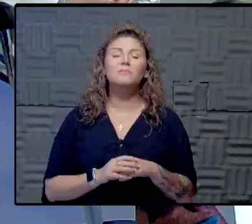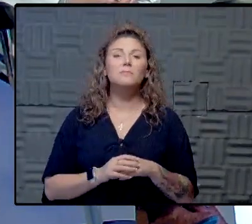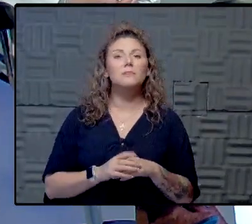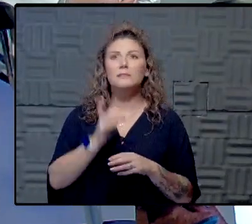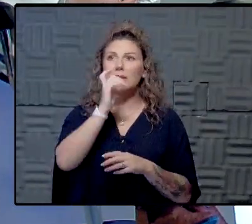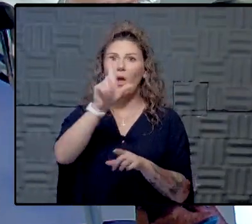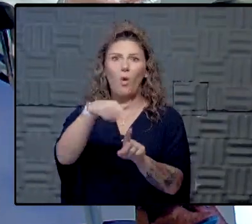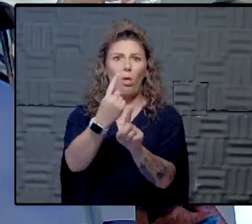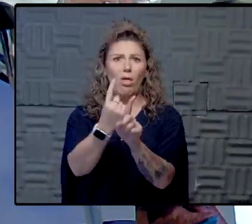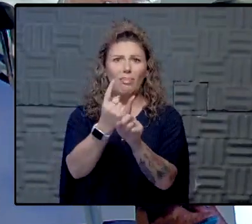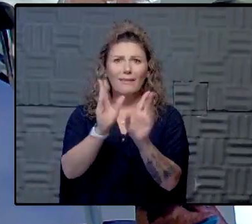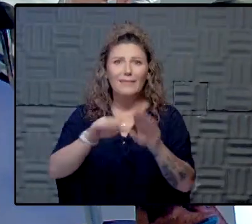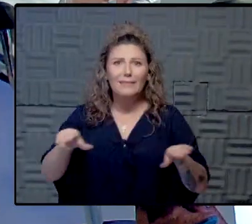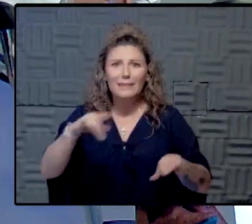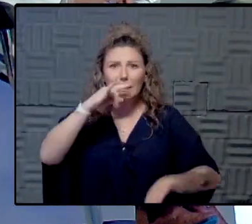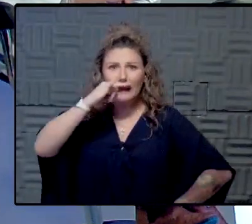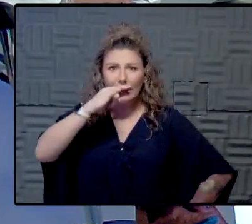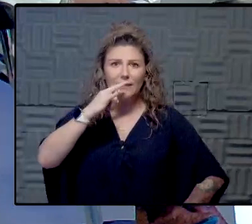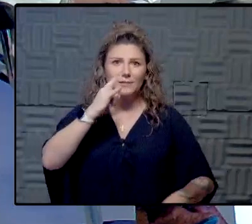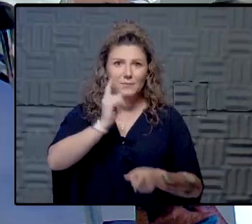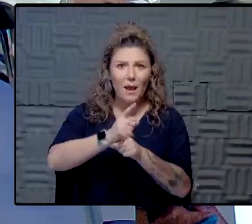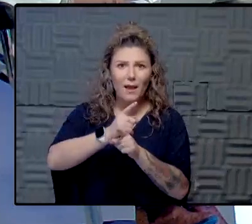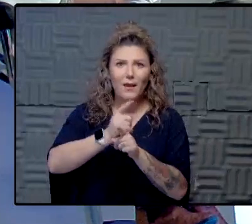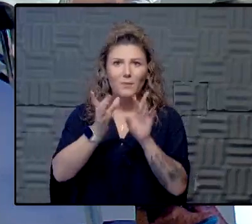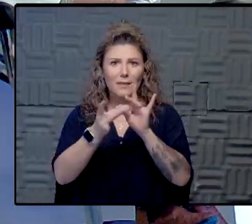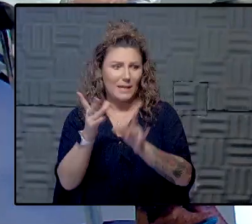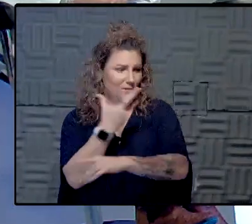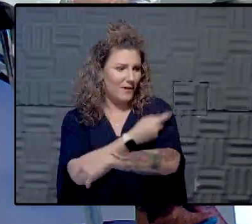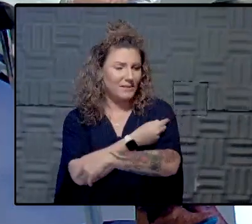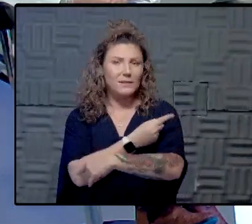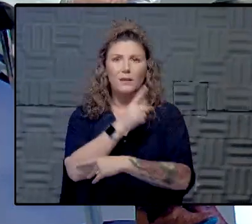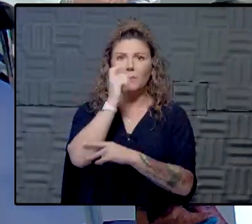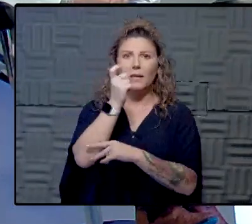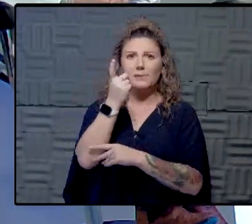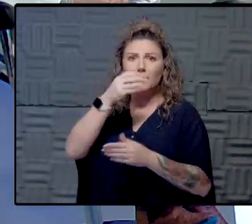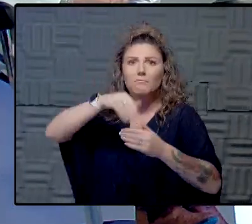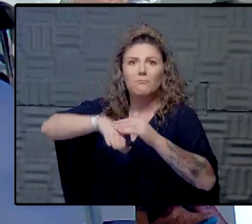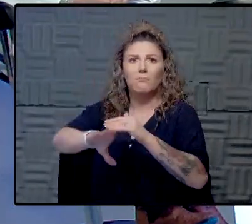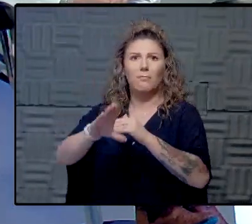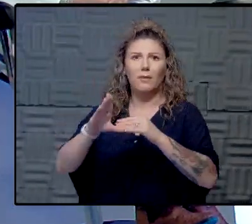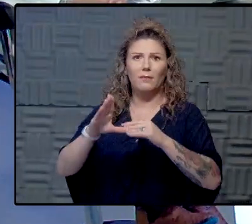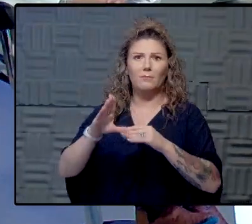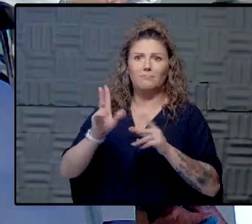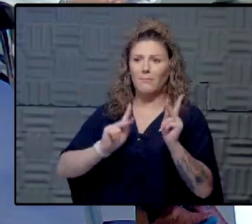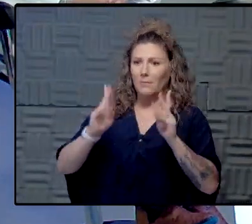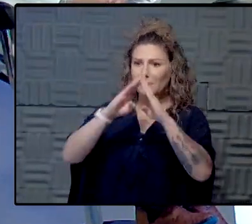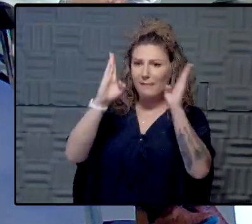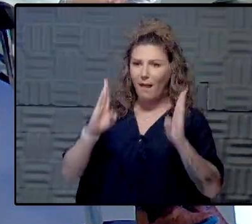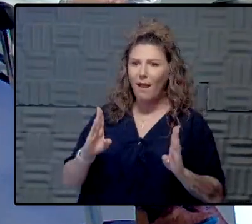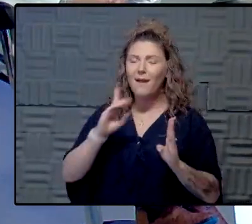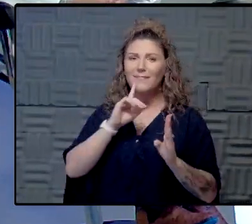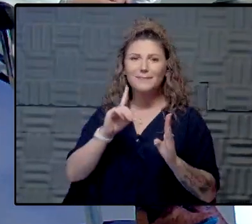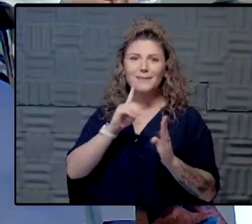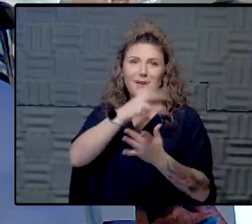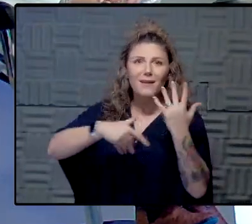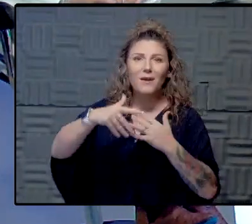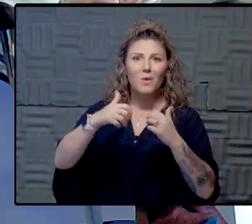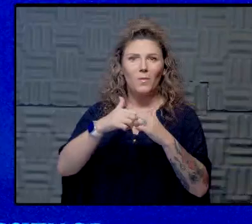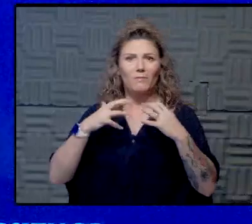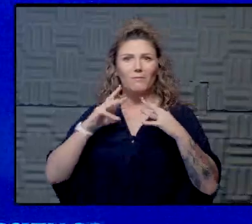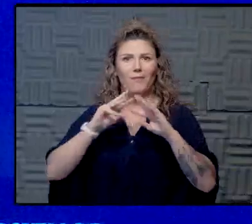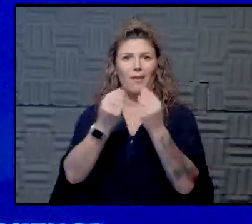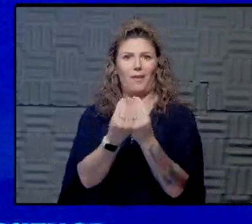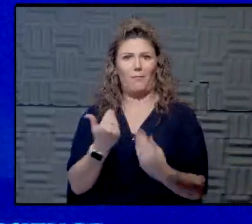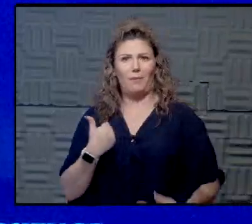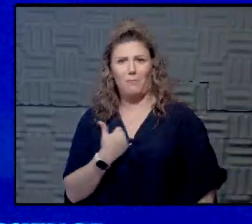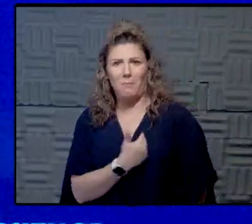just about the kids when we're talking about this vaccine, right? Because the kids go into households and meet with family members. Yeah, but I think that's